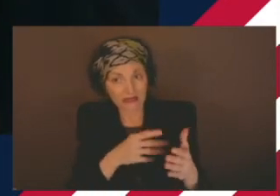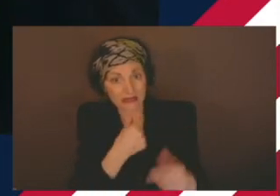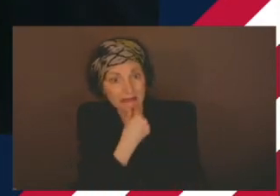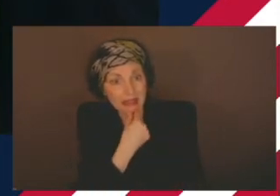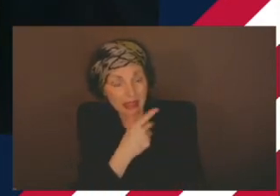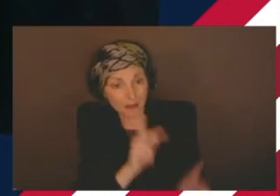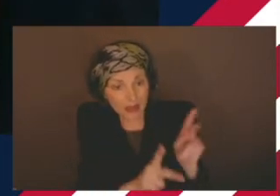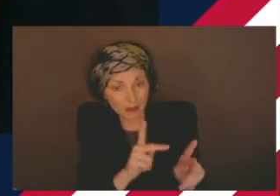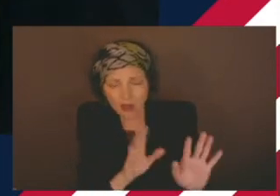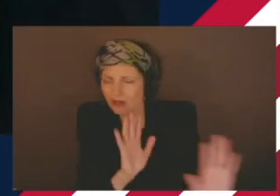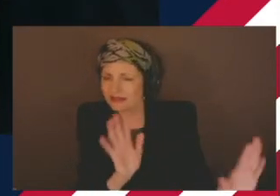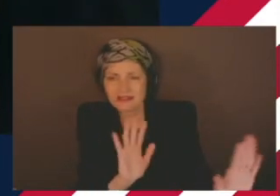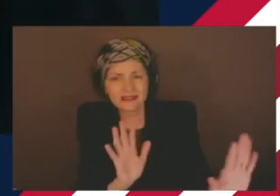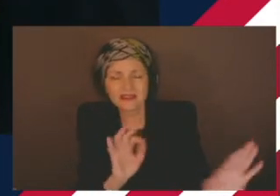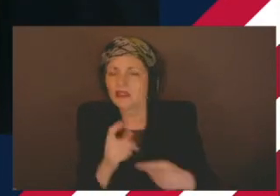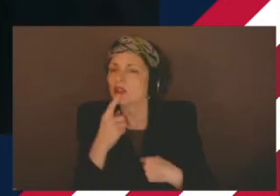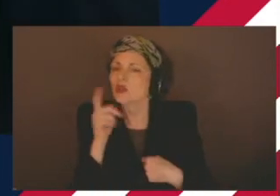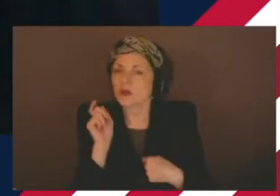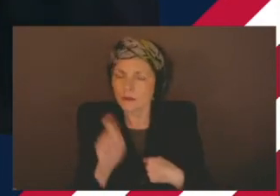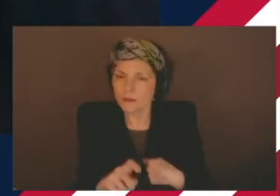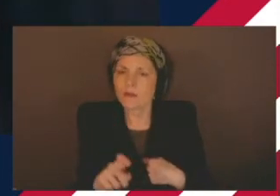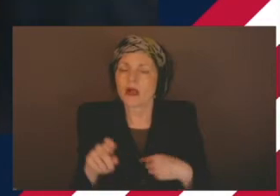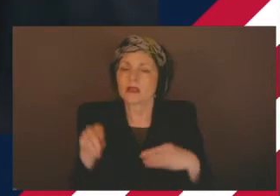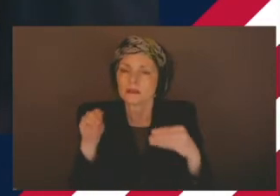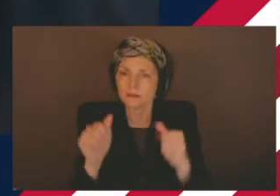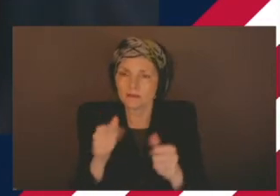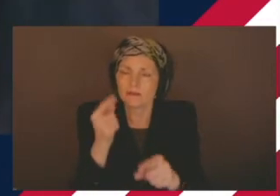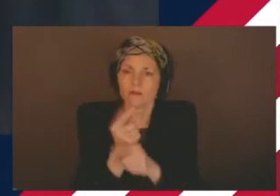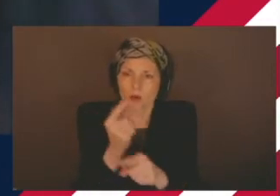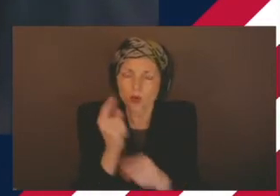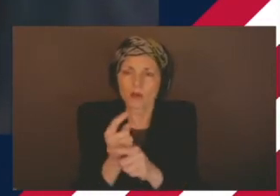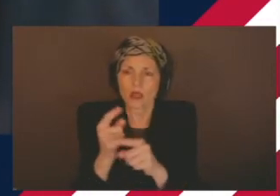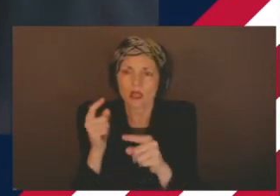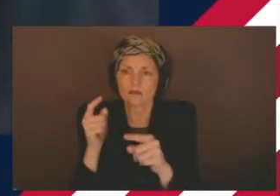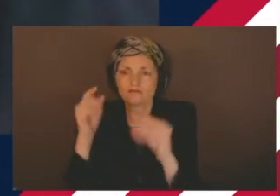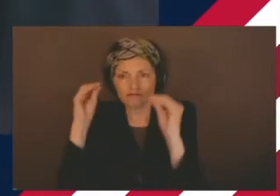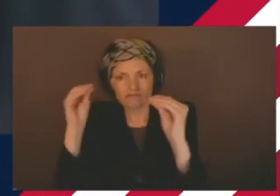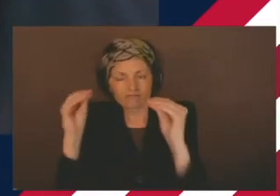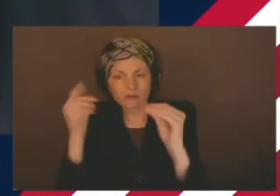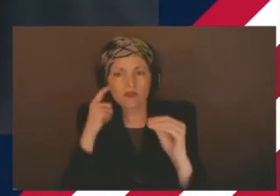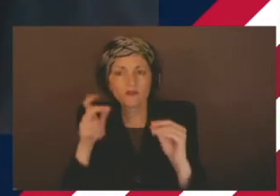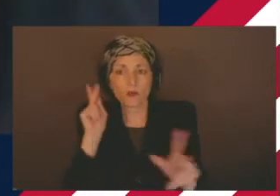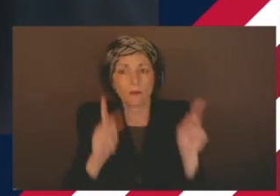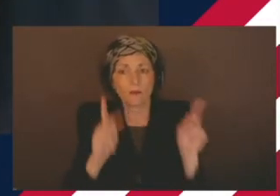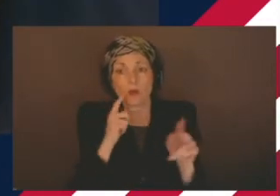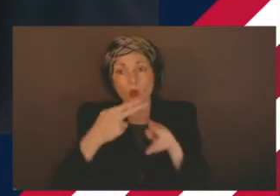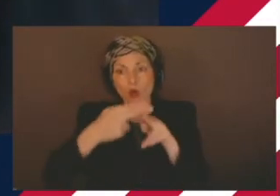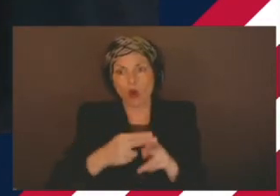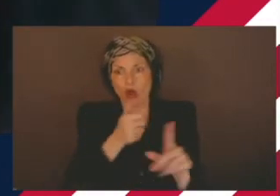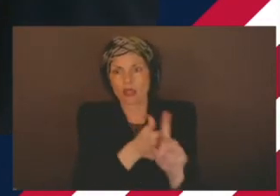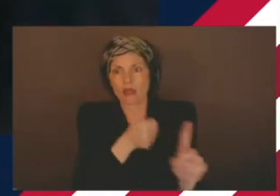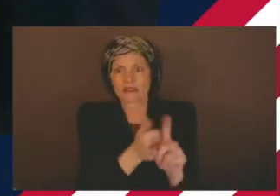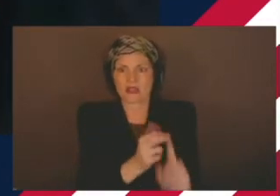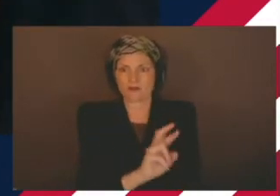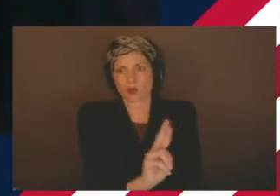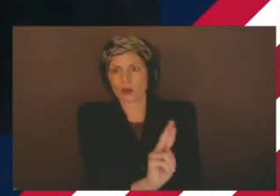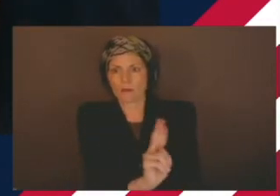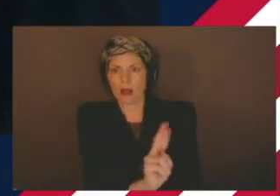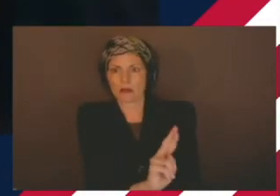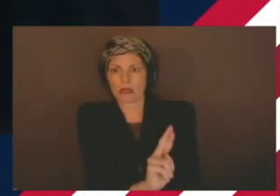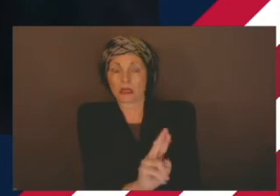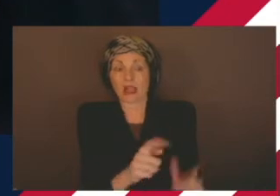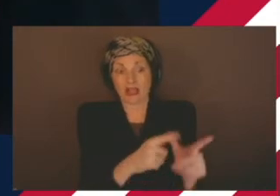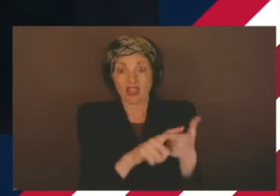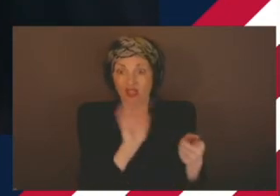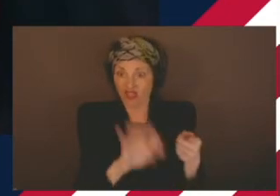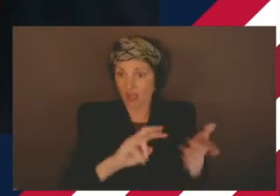for guns, and be for an extremists who call themselves Republicans. And then you are on God's side. The fact